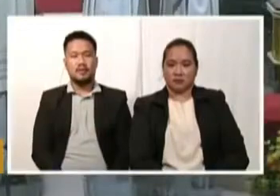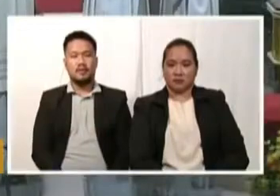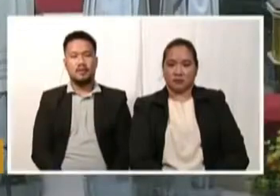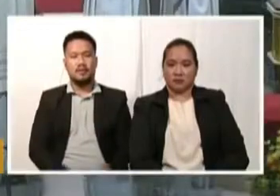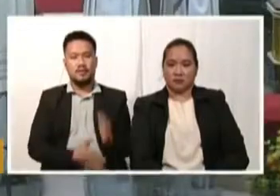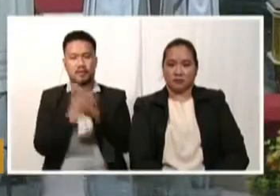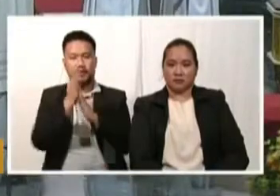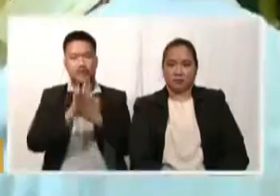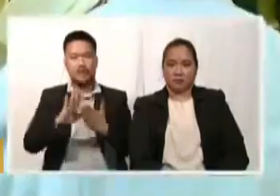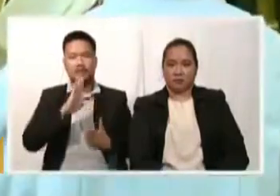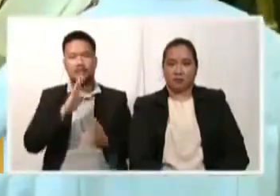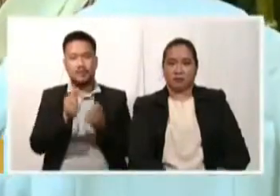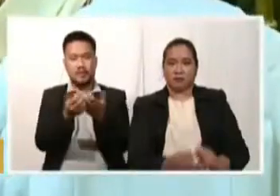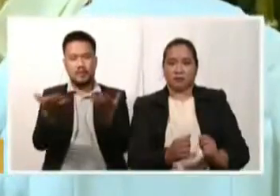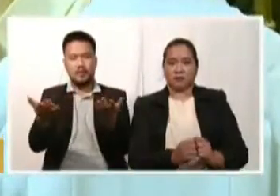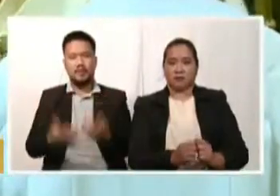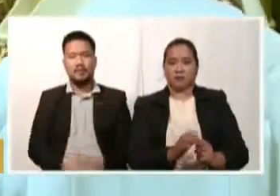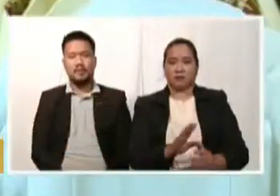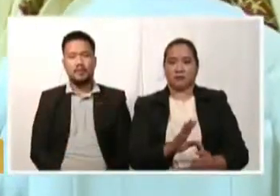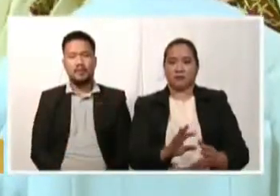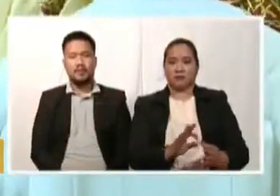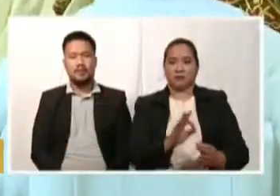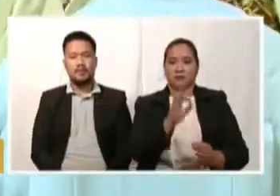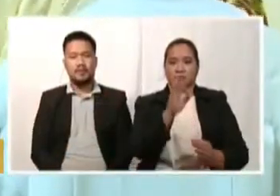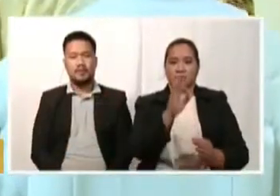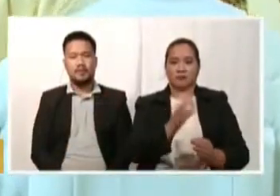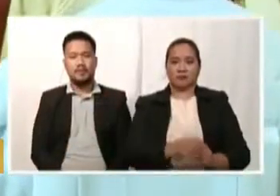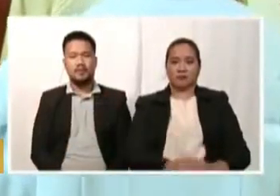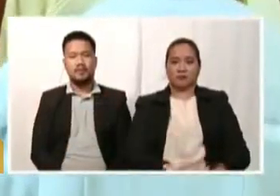Peace be with you. And with your spirit.